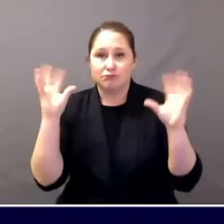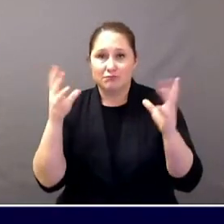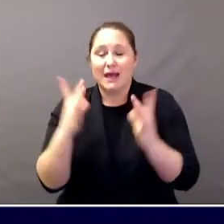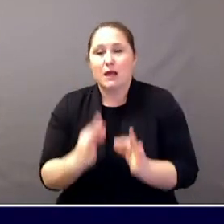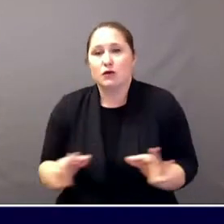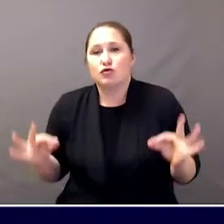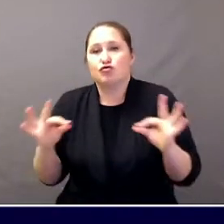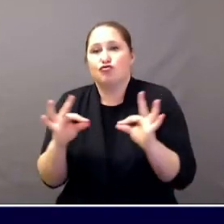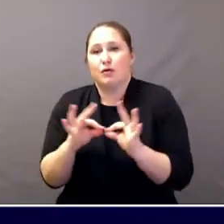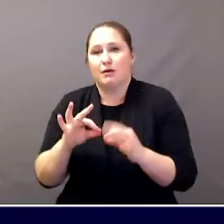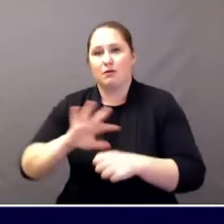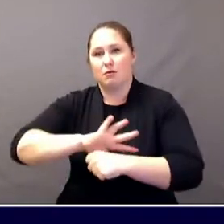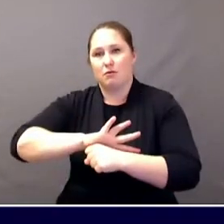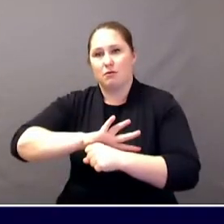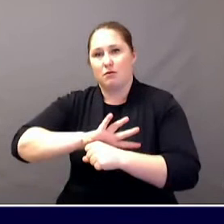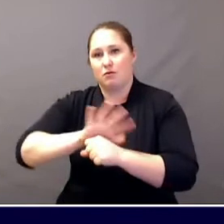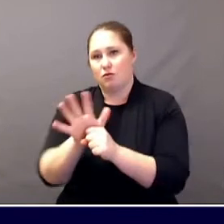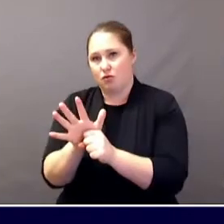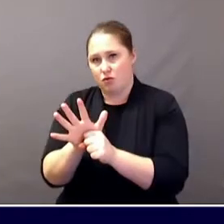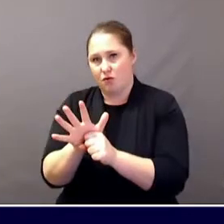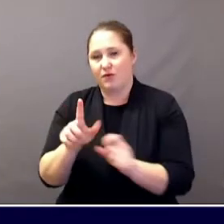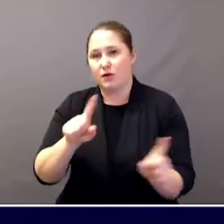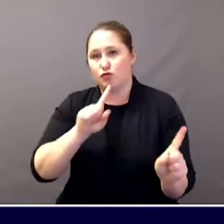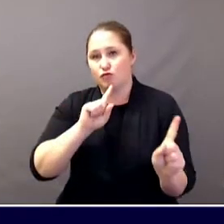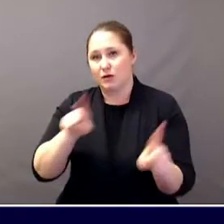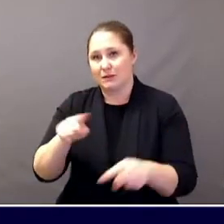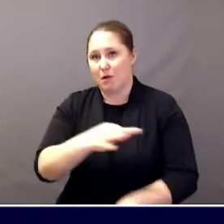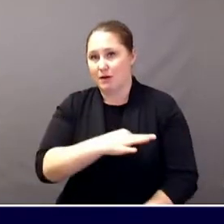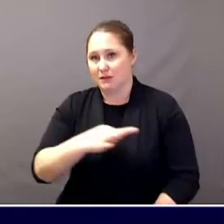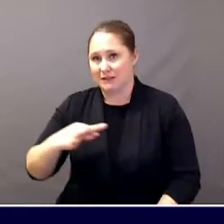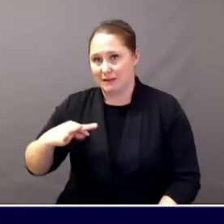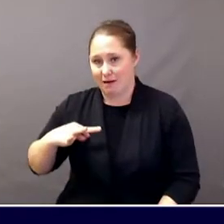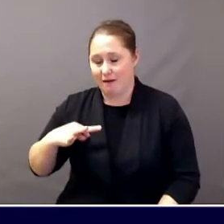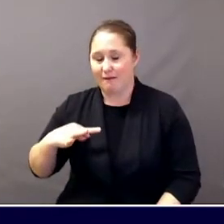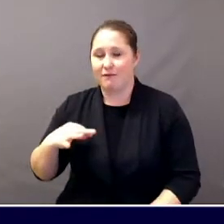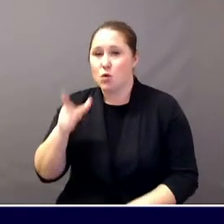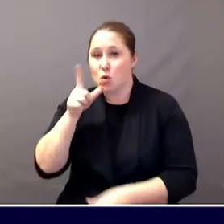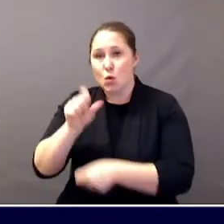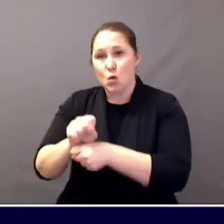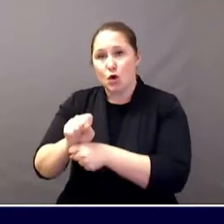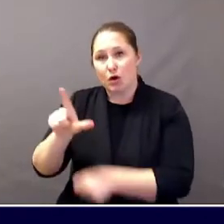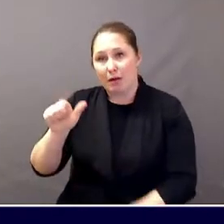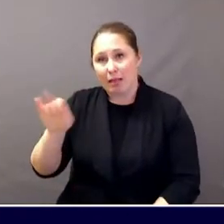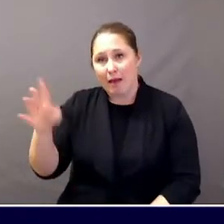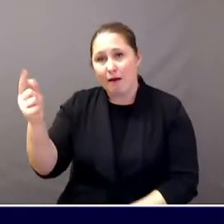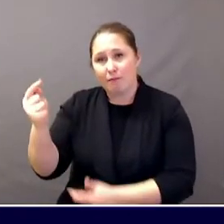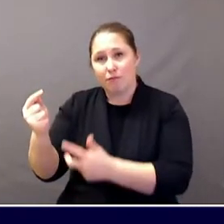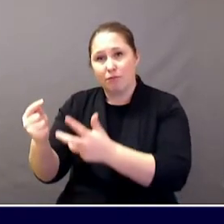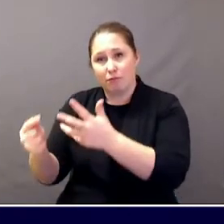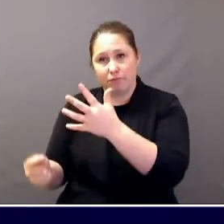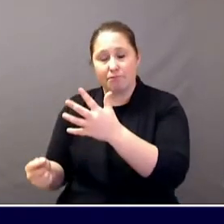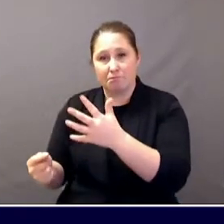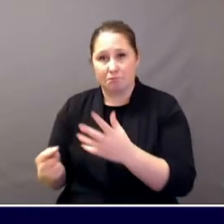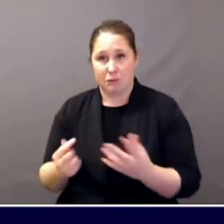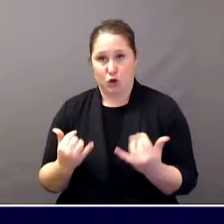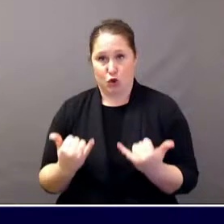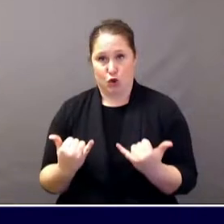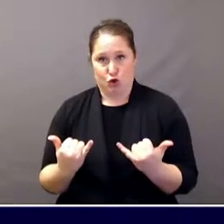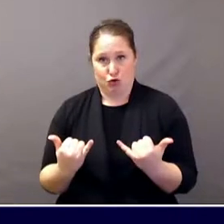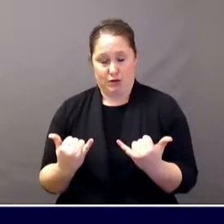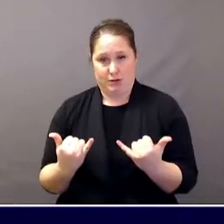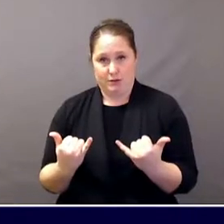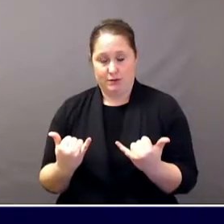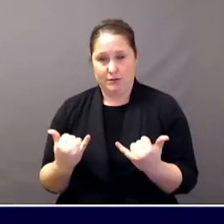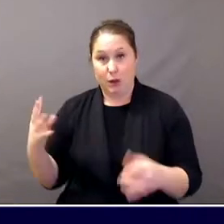COVID-19 response personnel. And we expect to complete phase 1A based on current supply at